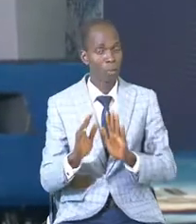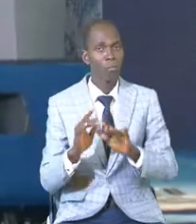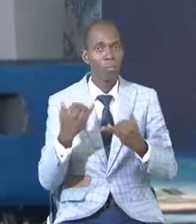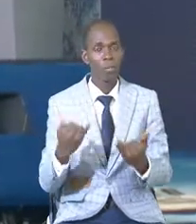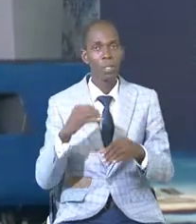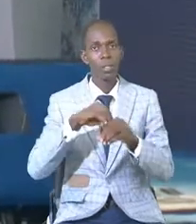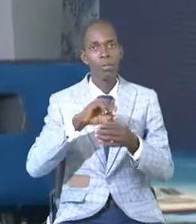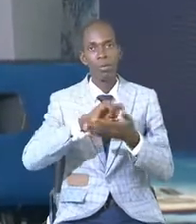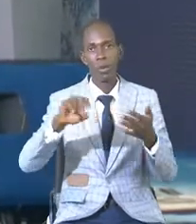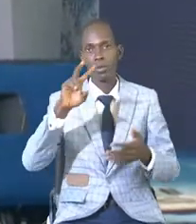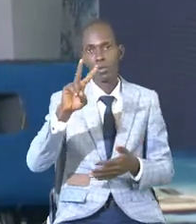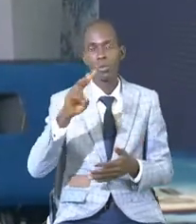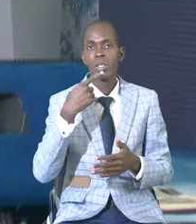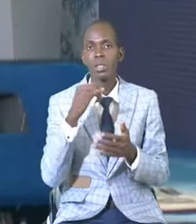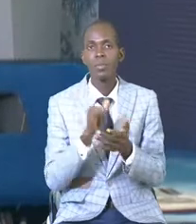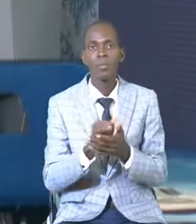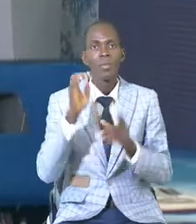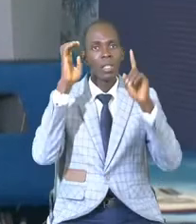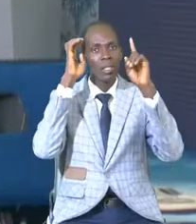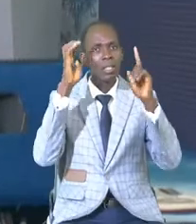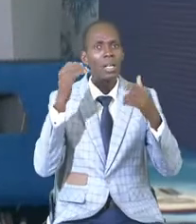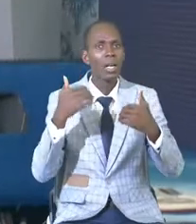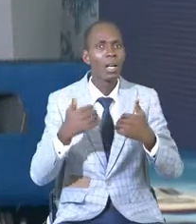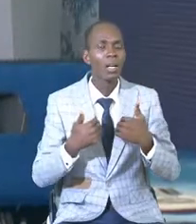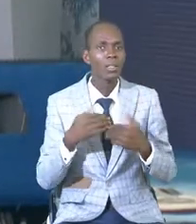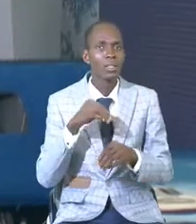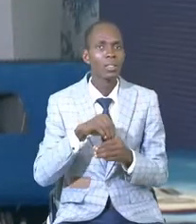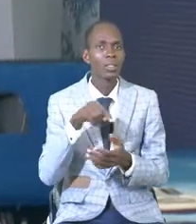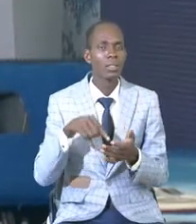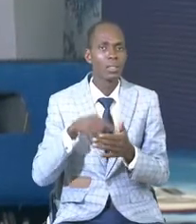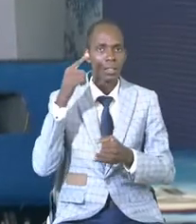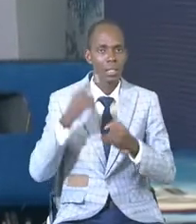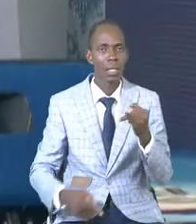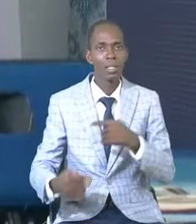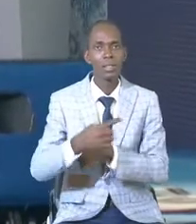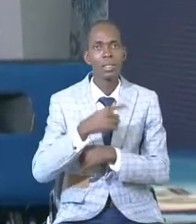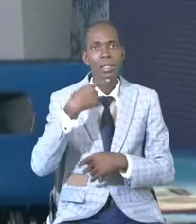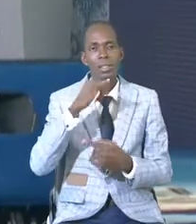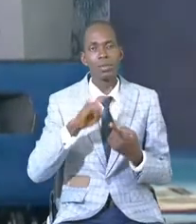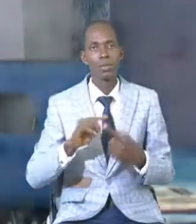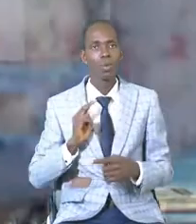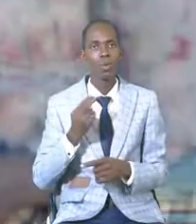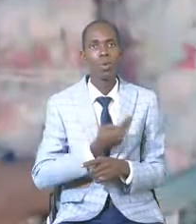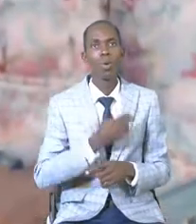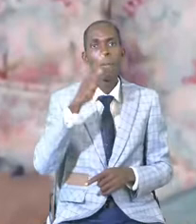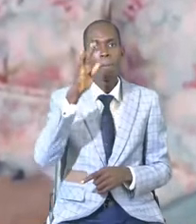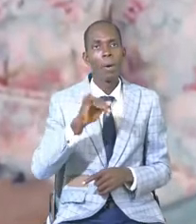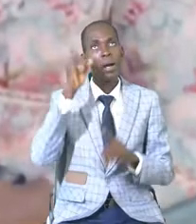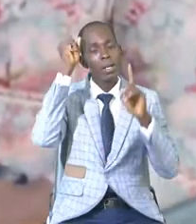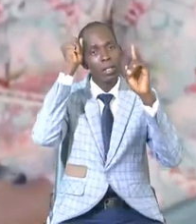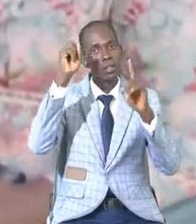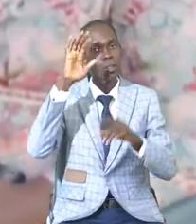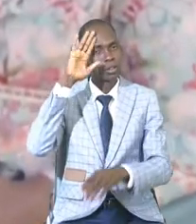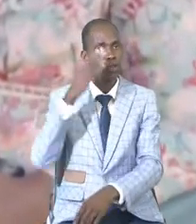says, he has in these last days spoken unto us by his Son. The revelation coming